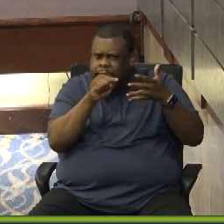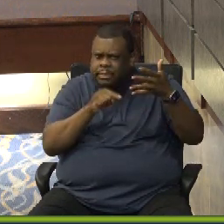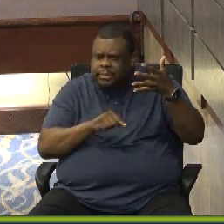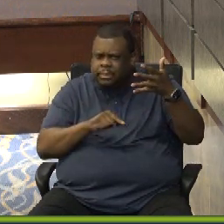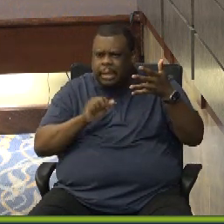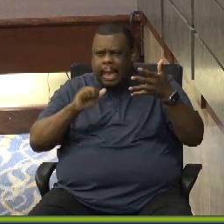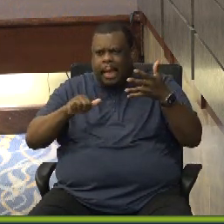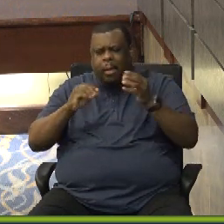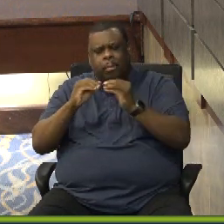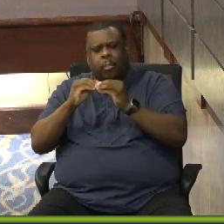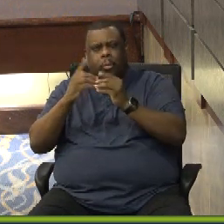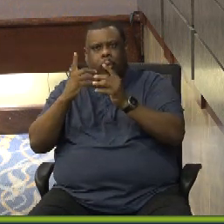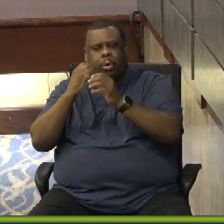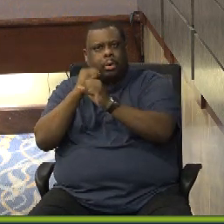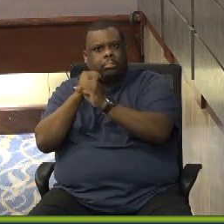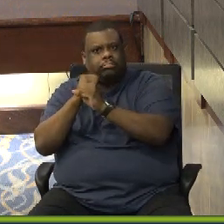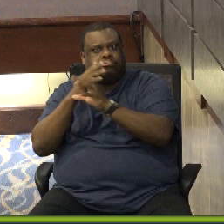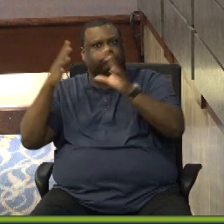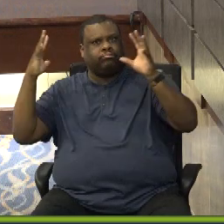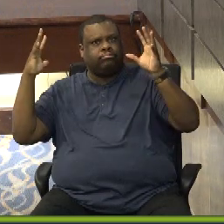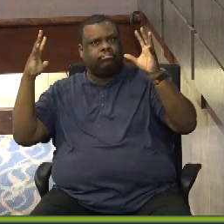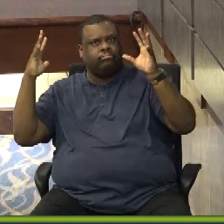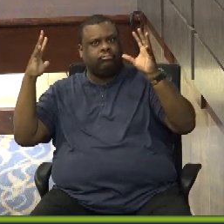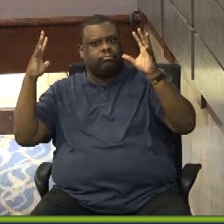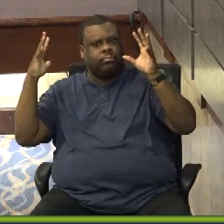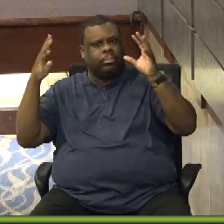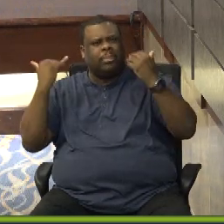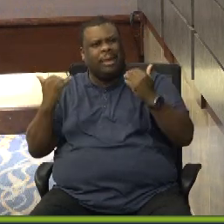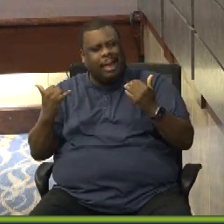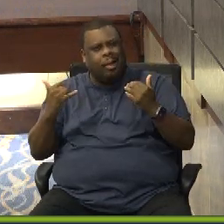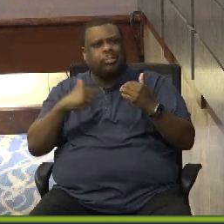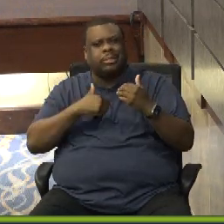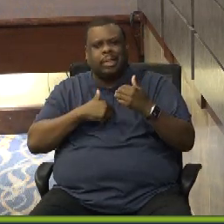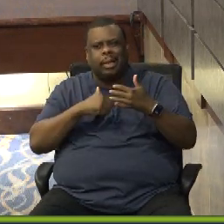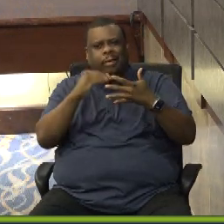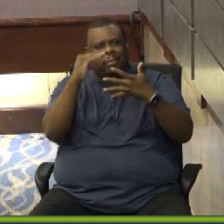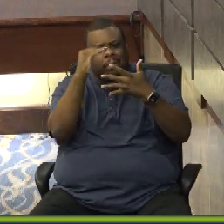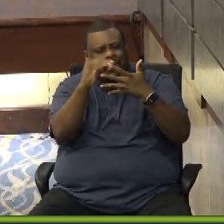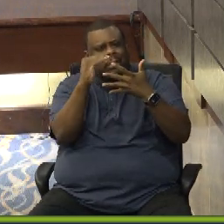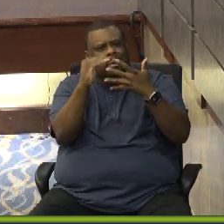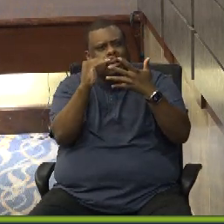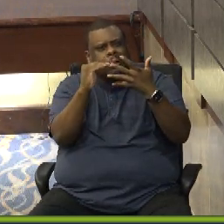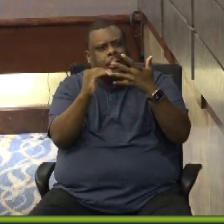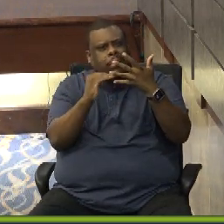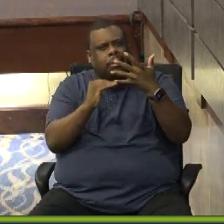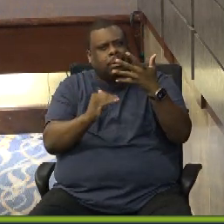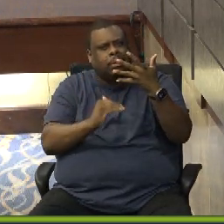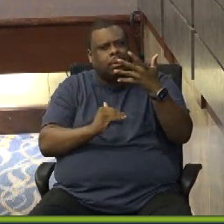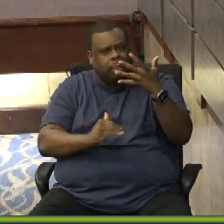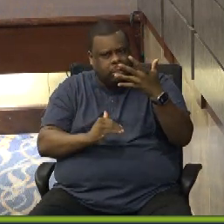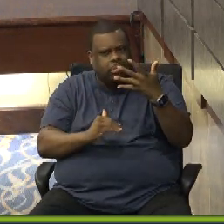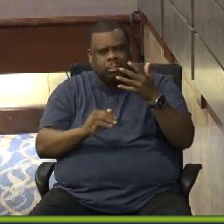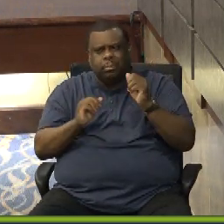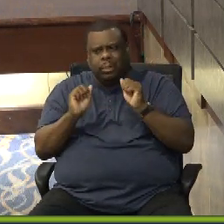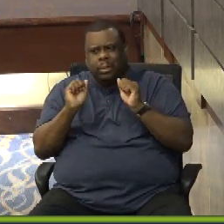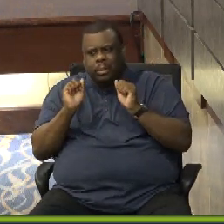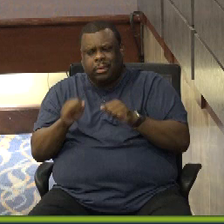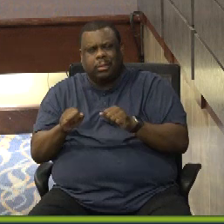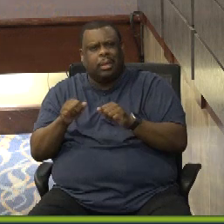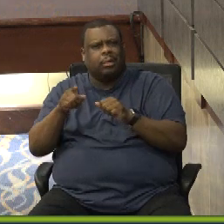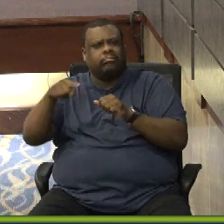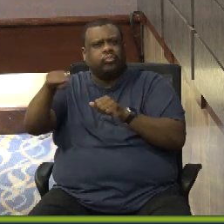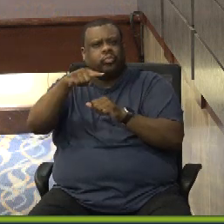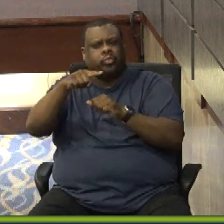life, but we've developed robust guidelines as well to help the communications team make sure that we bring the strategic framework to